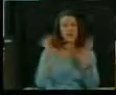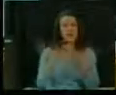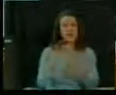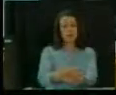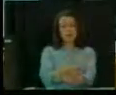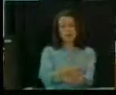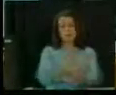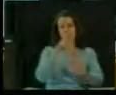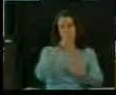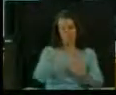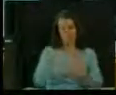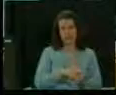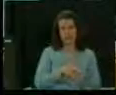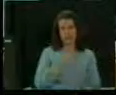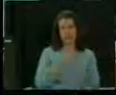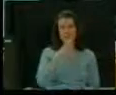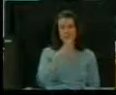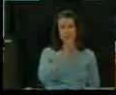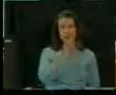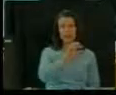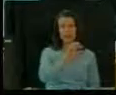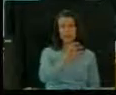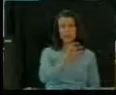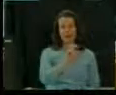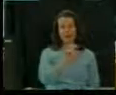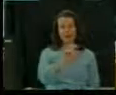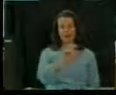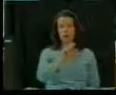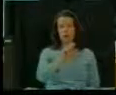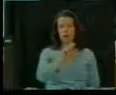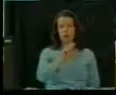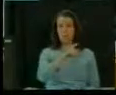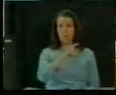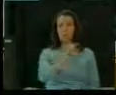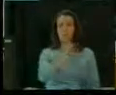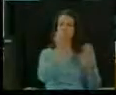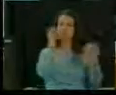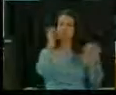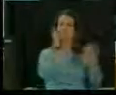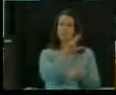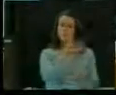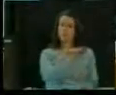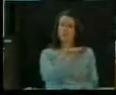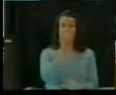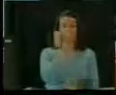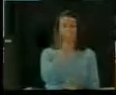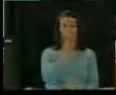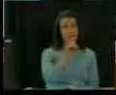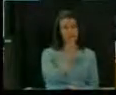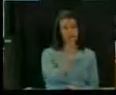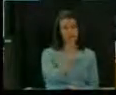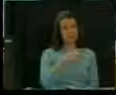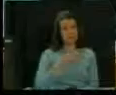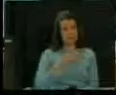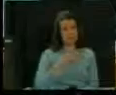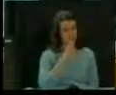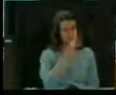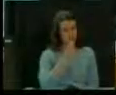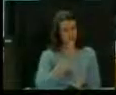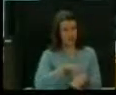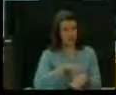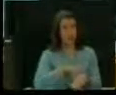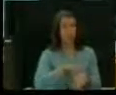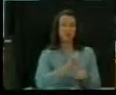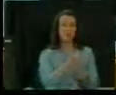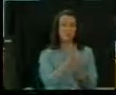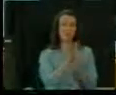this policy. I've talked with Karen Eckelbracht, who is a professor at the University of Tennessee who teaches ethics. She has volunteered her time